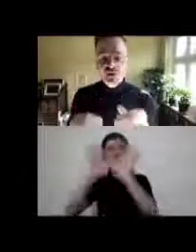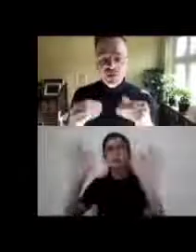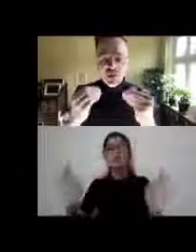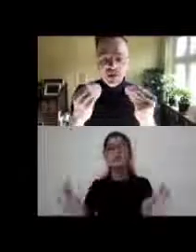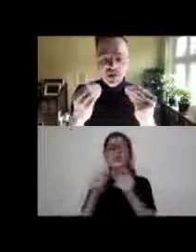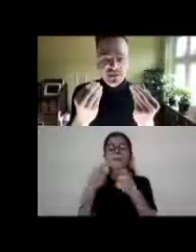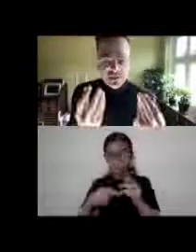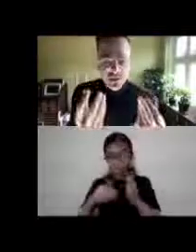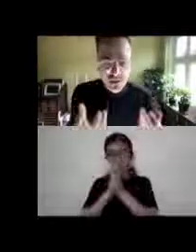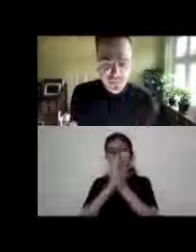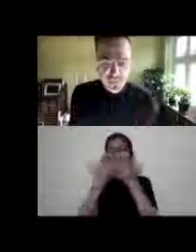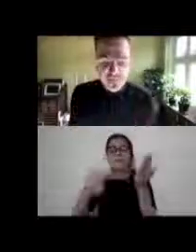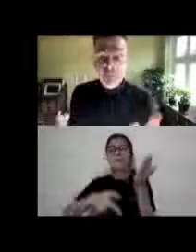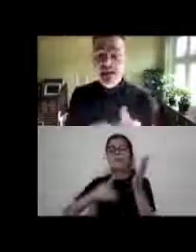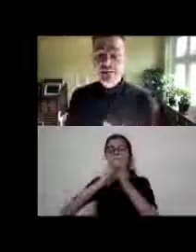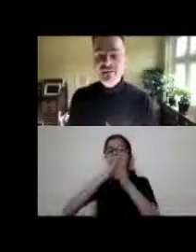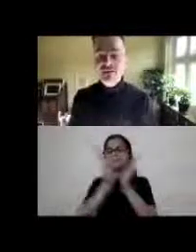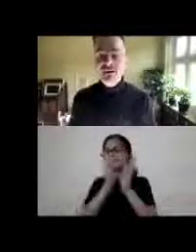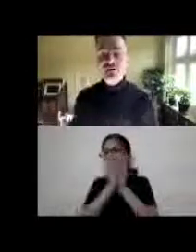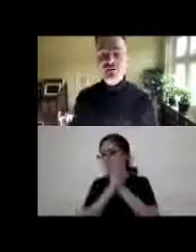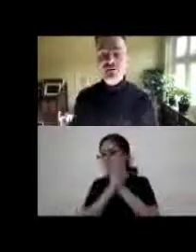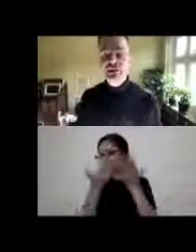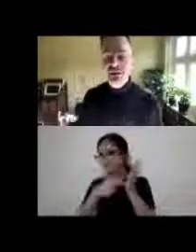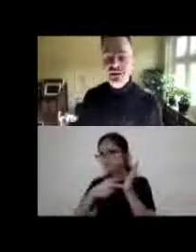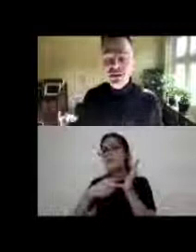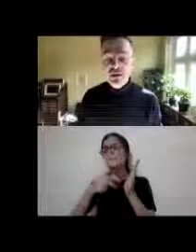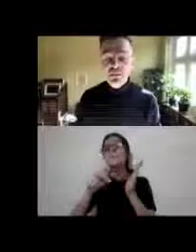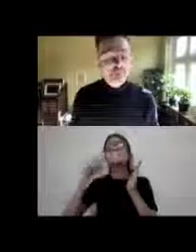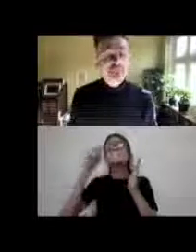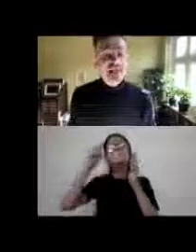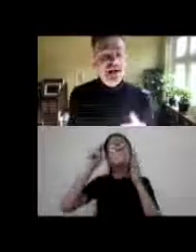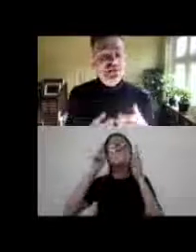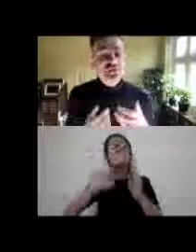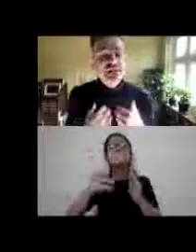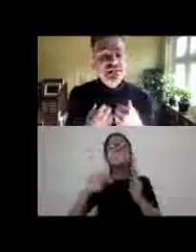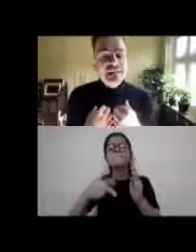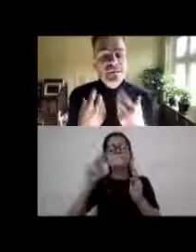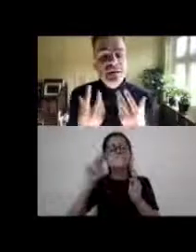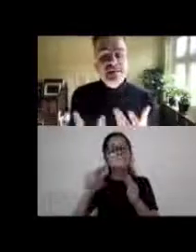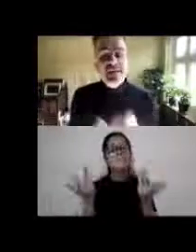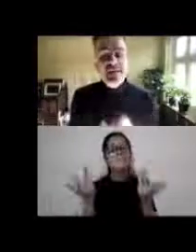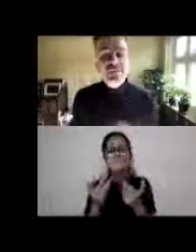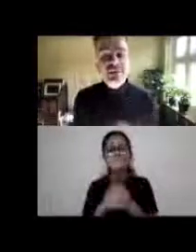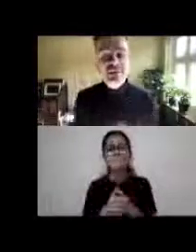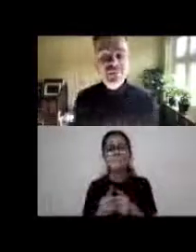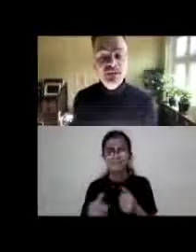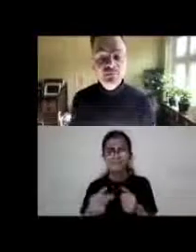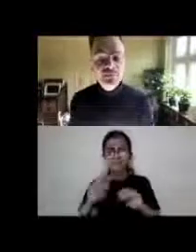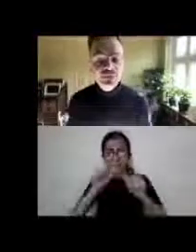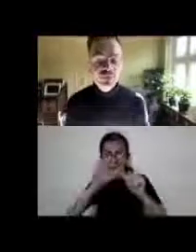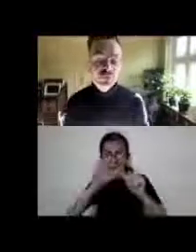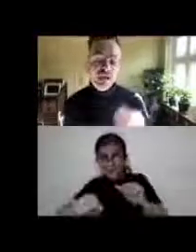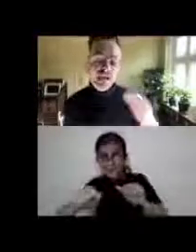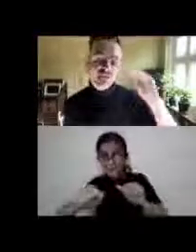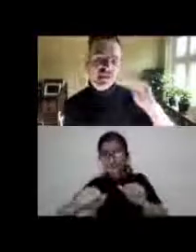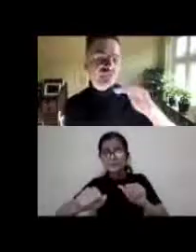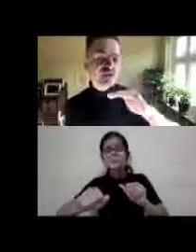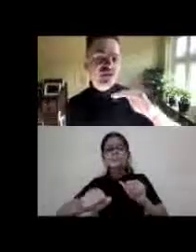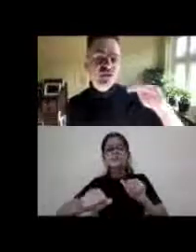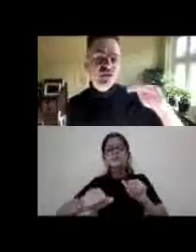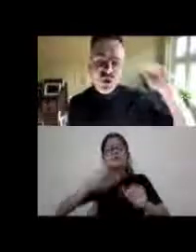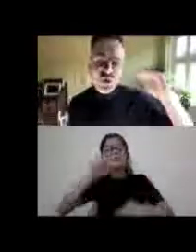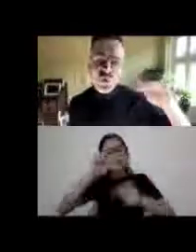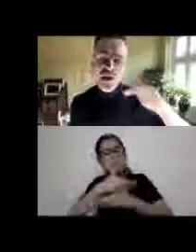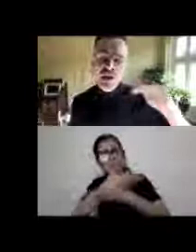book is meant to be something accessible for people who have like a